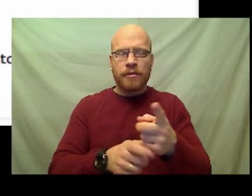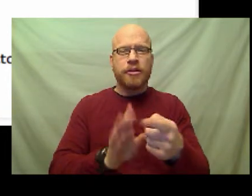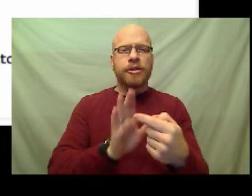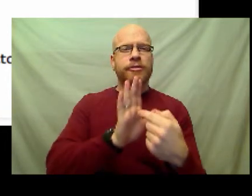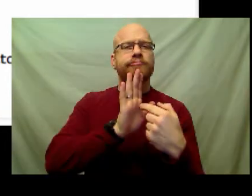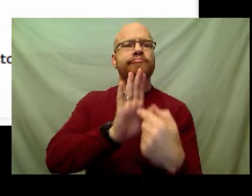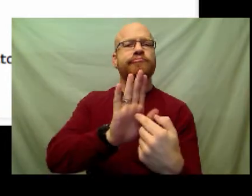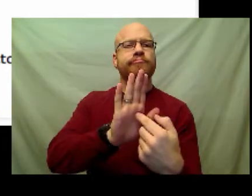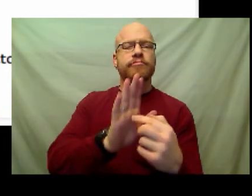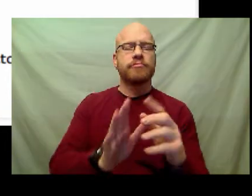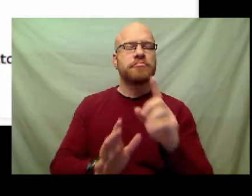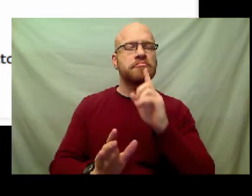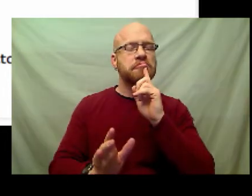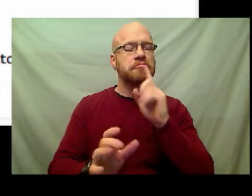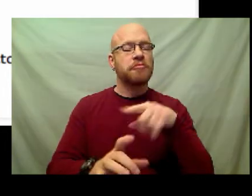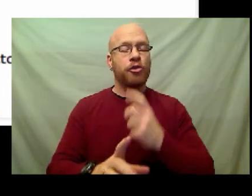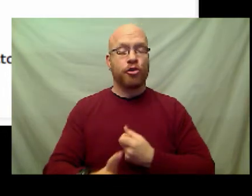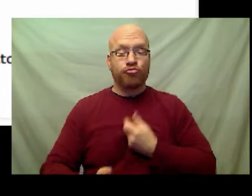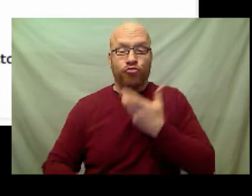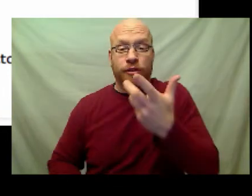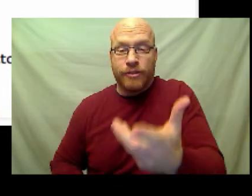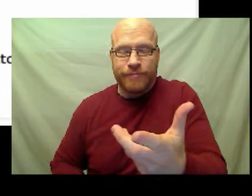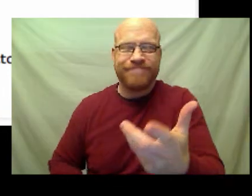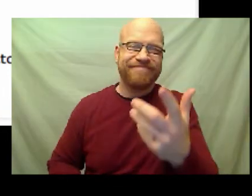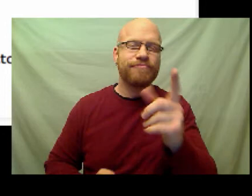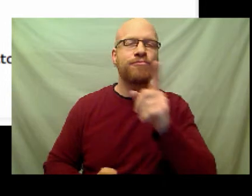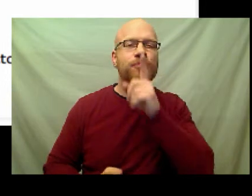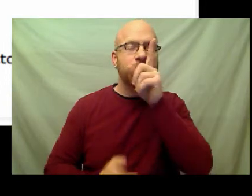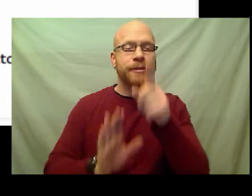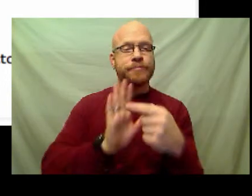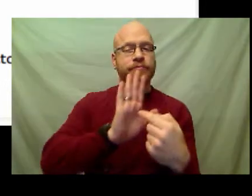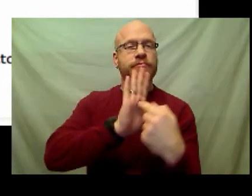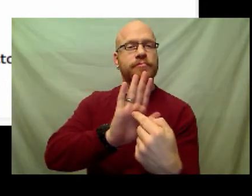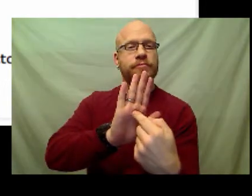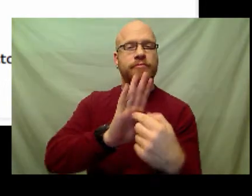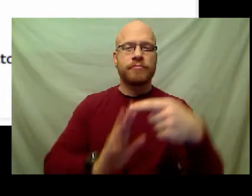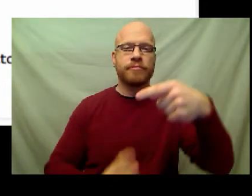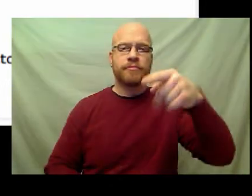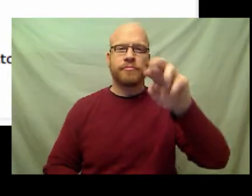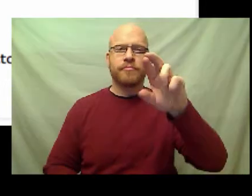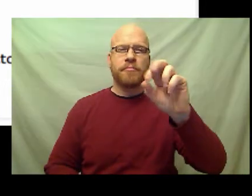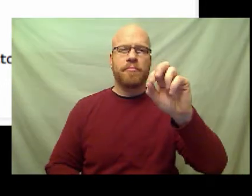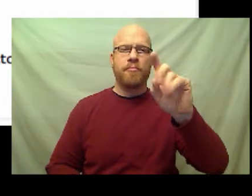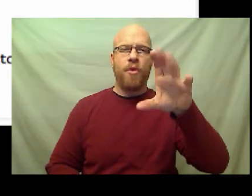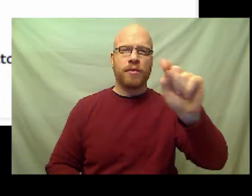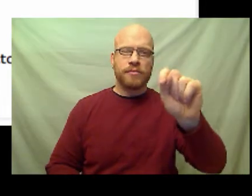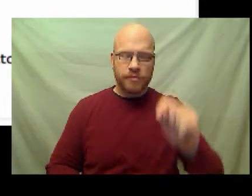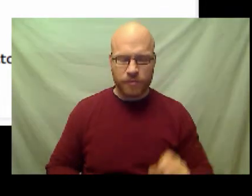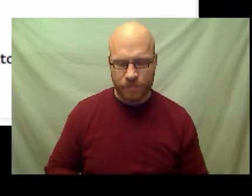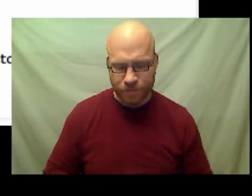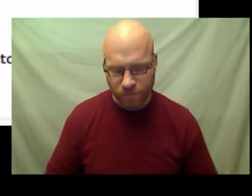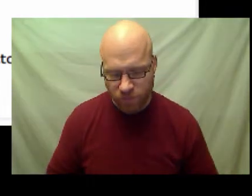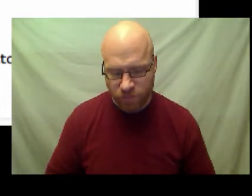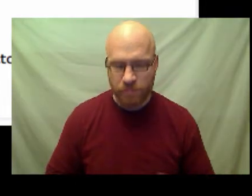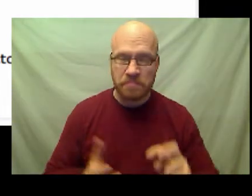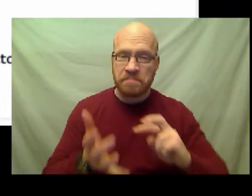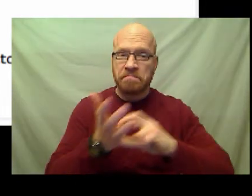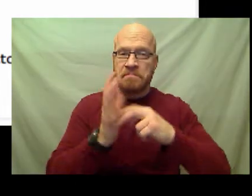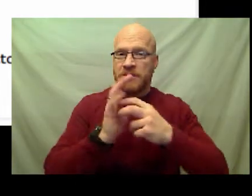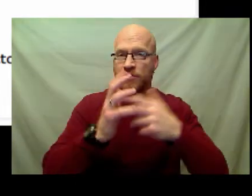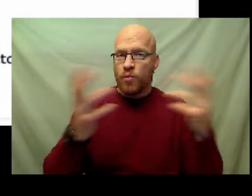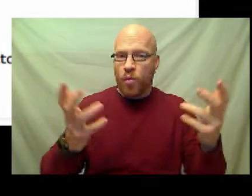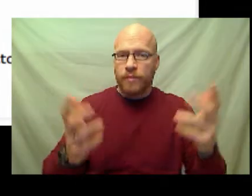product to show something. Well, it's not expressive, but it's a product, a